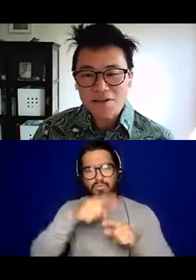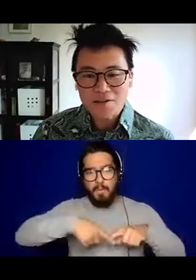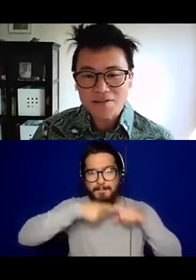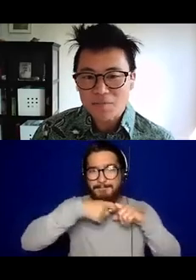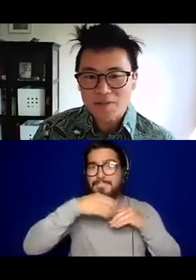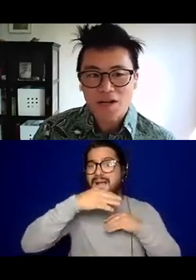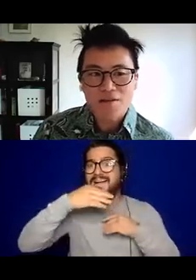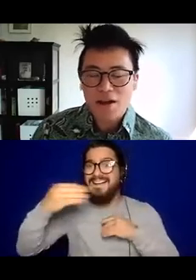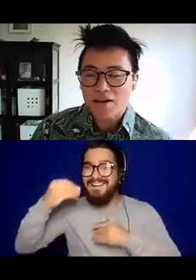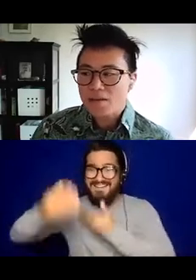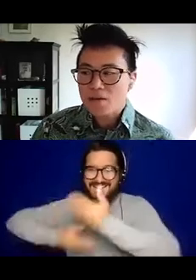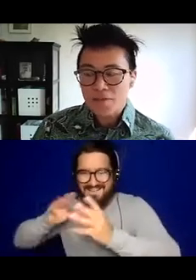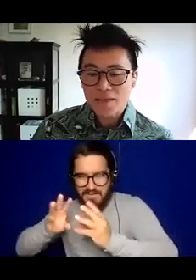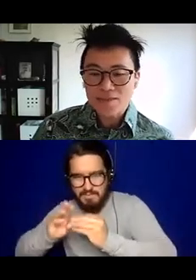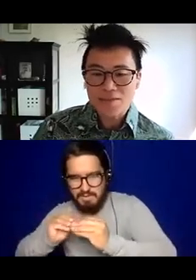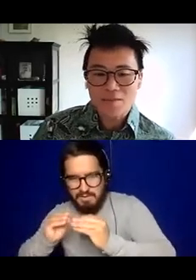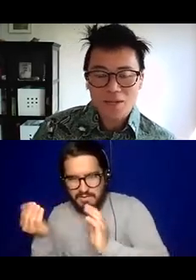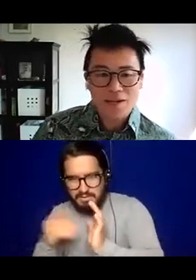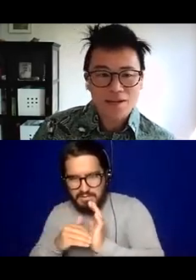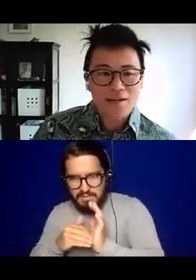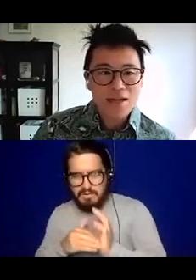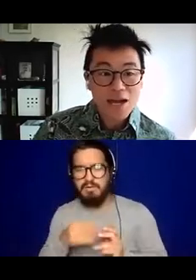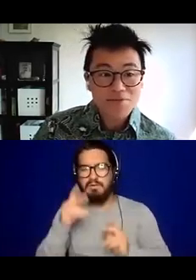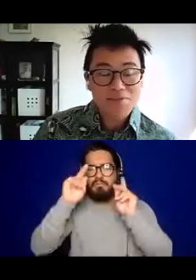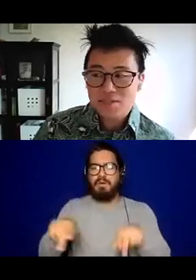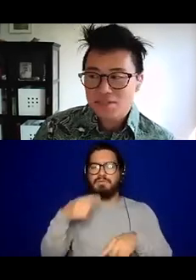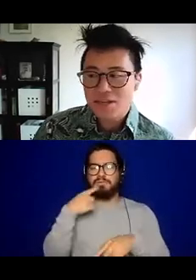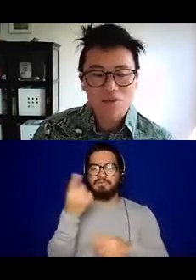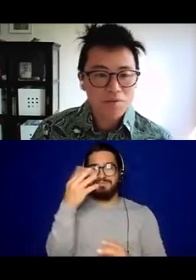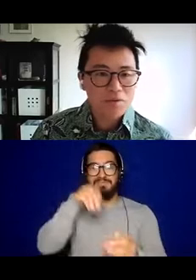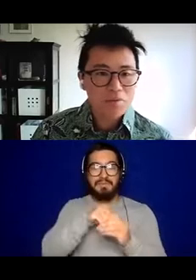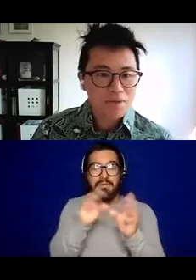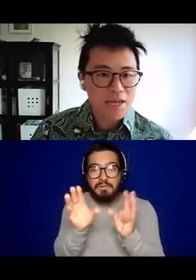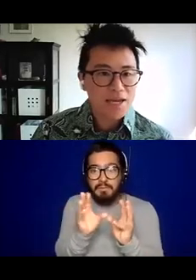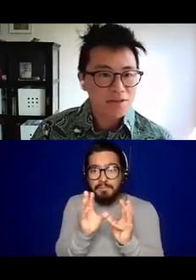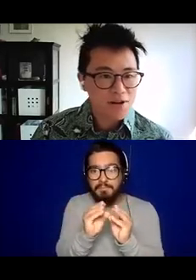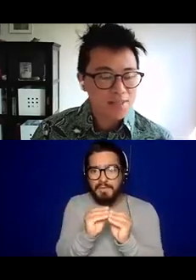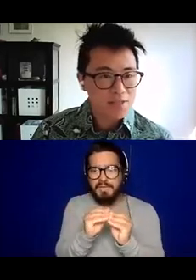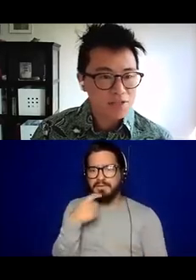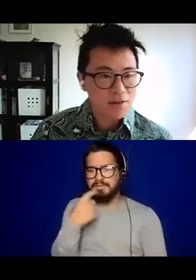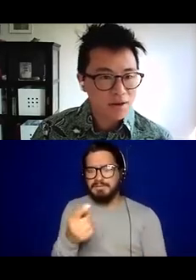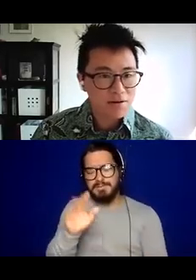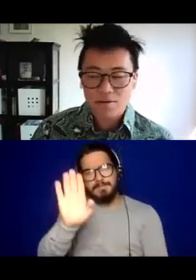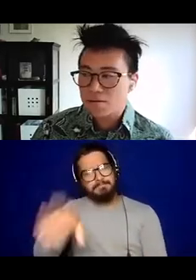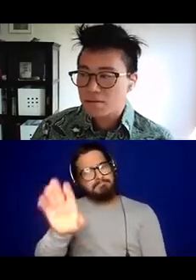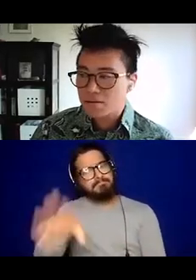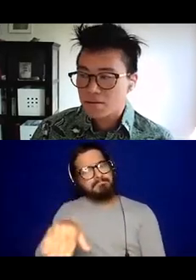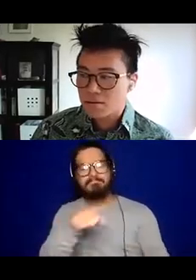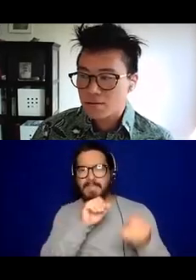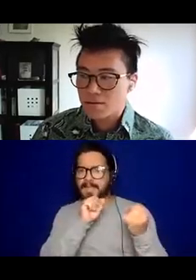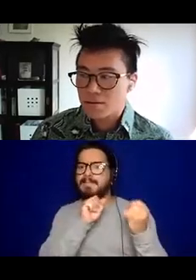I already heard someone share that within the meeting, as a facilitator, you would communicate and address the issue there.